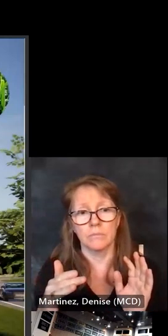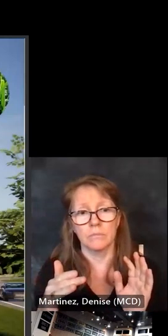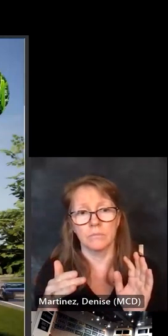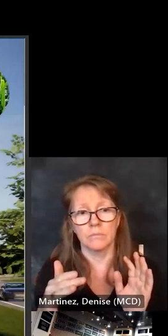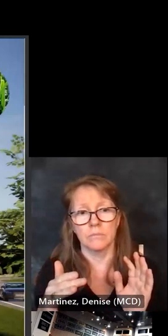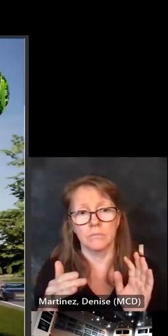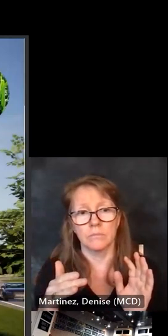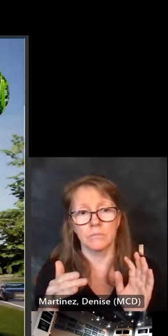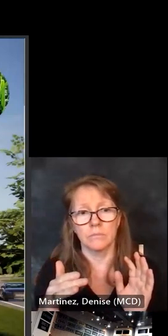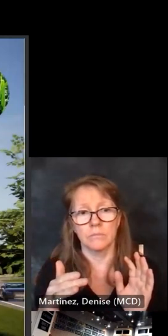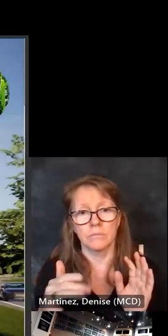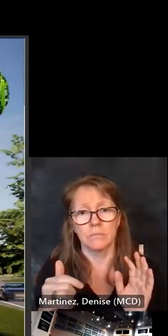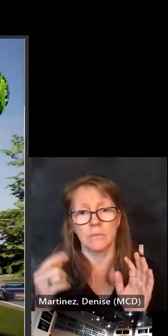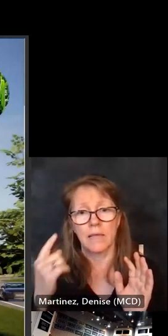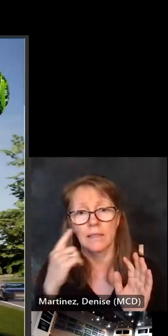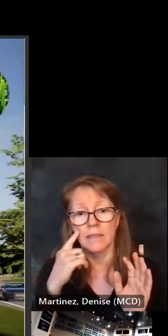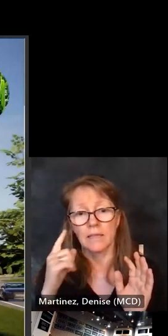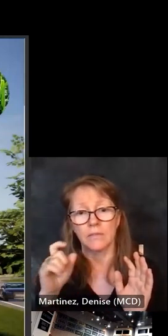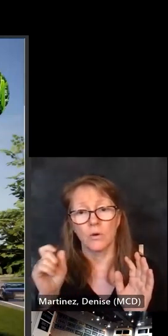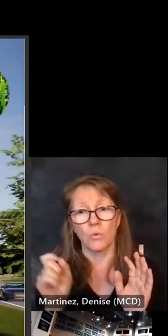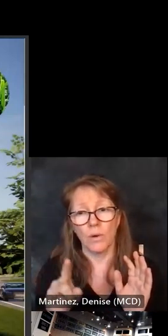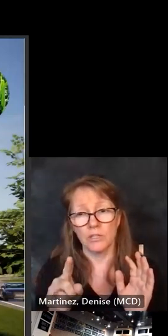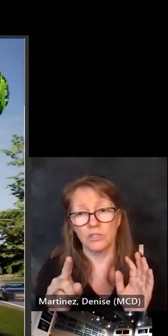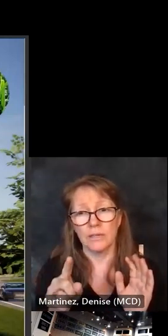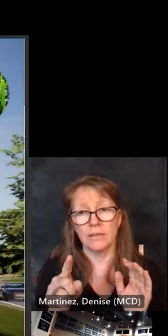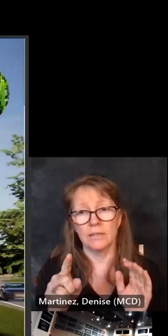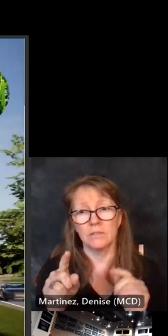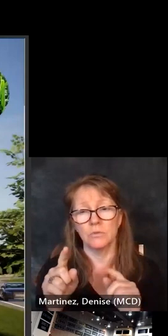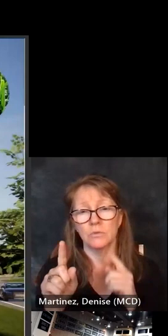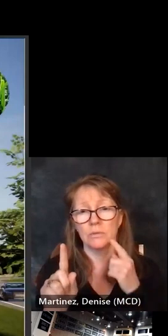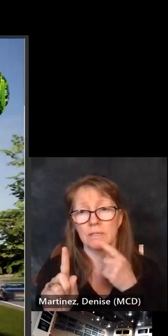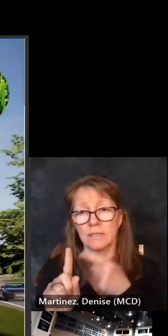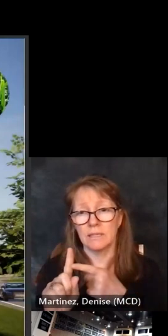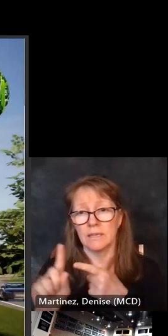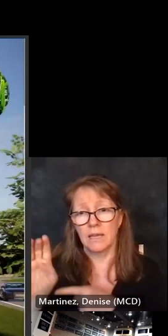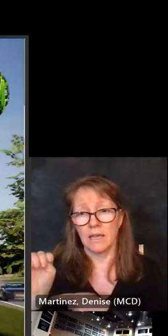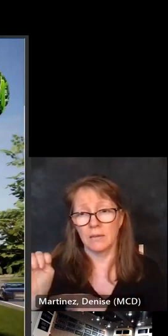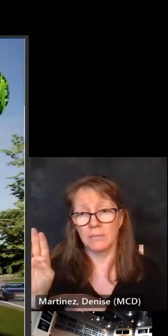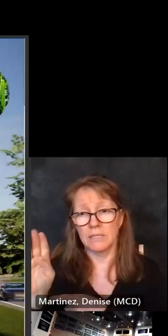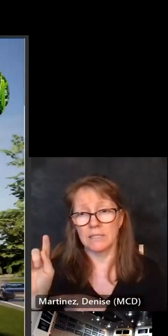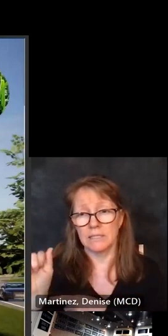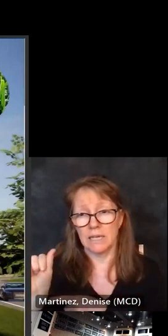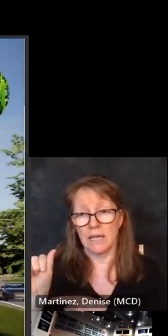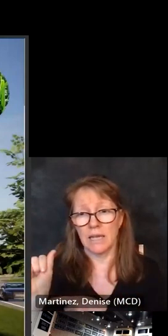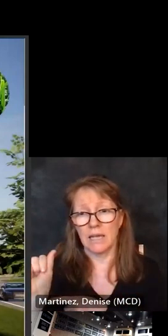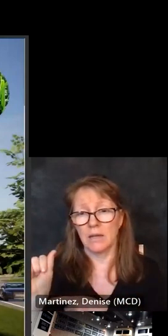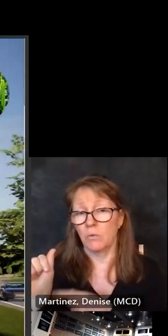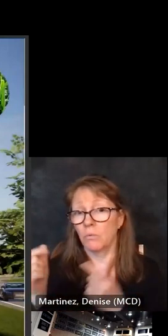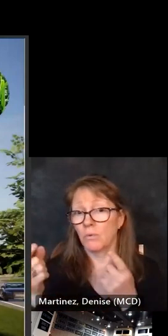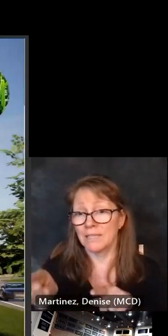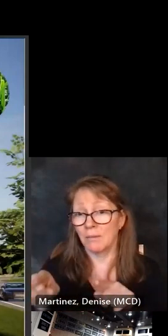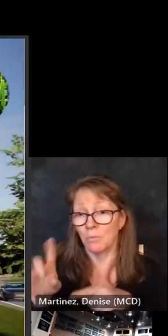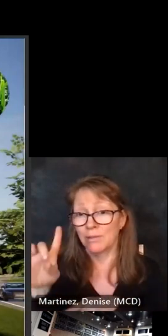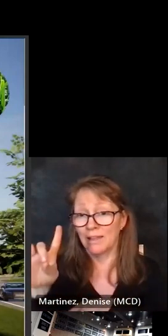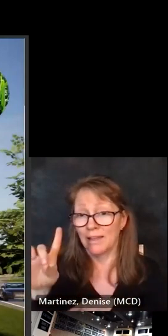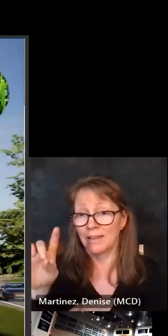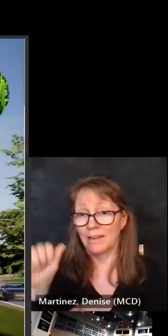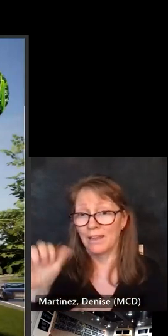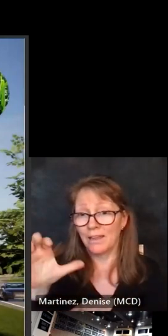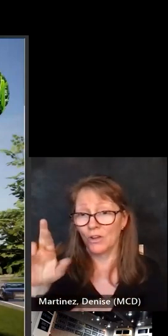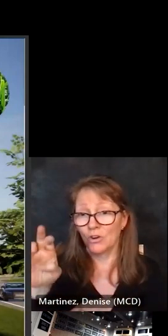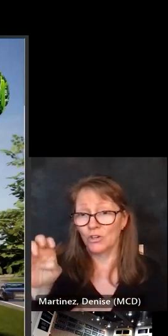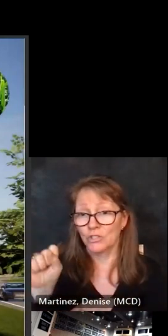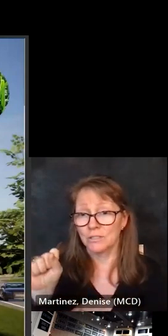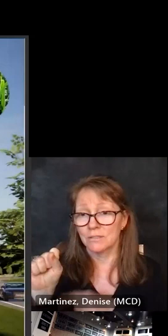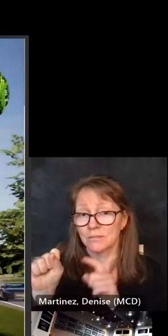I think the question to the MBTA is, where are we about the 8 acres? Okay, because I don't think, and I